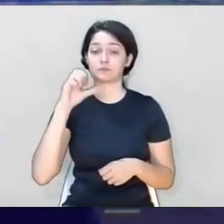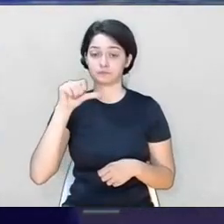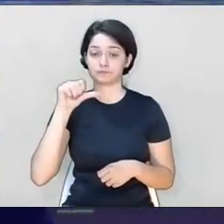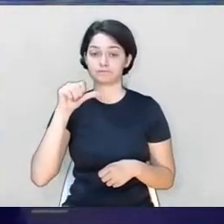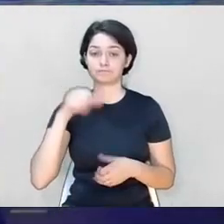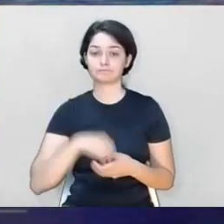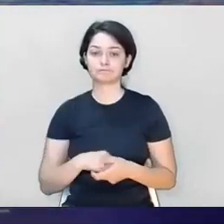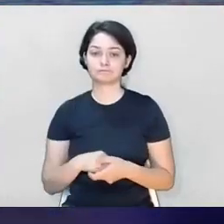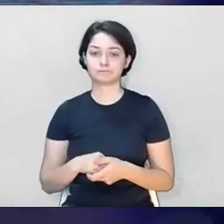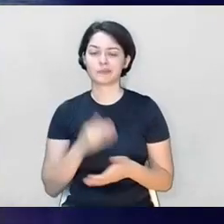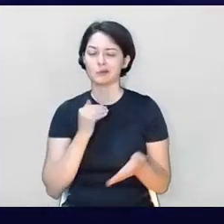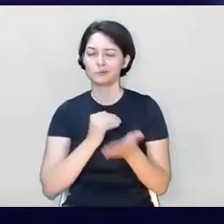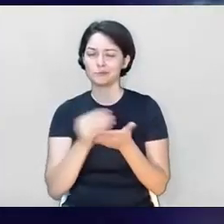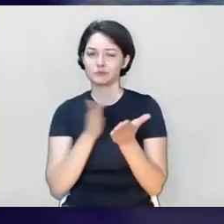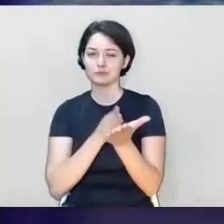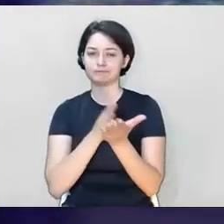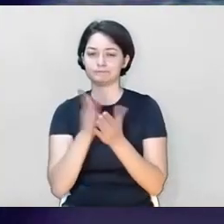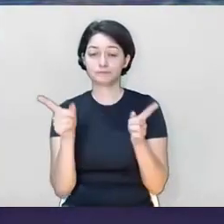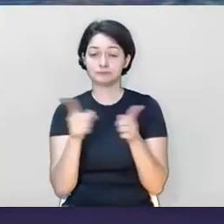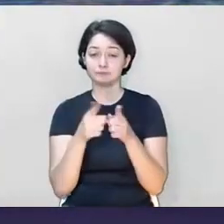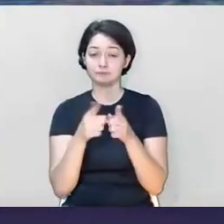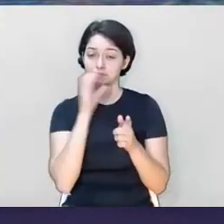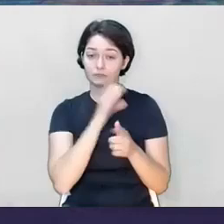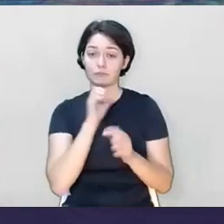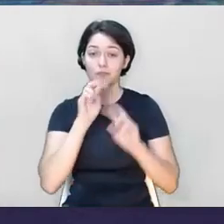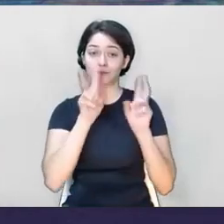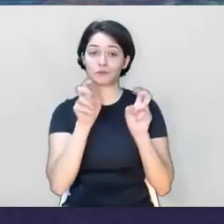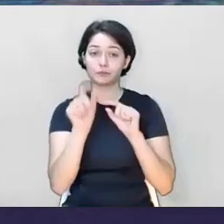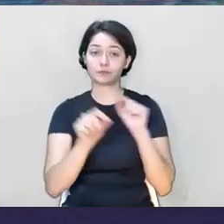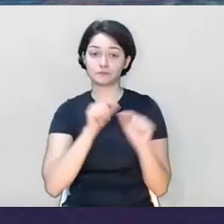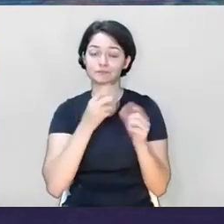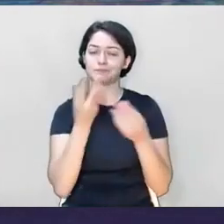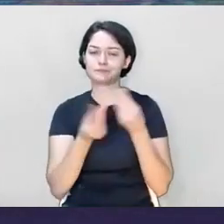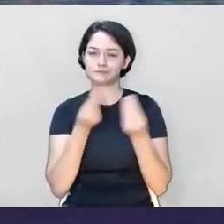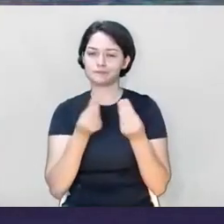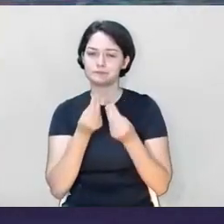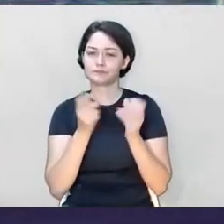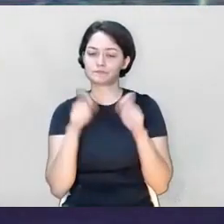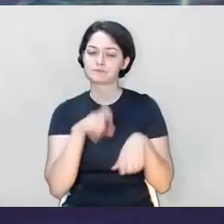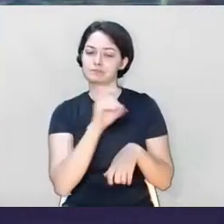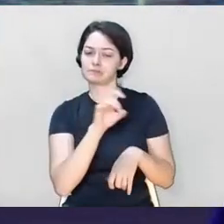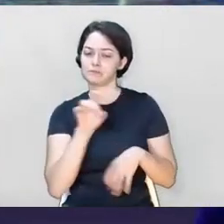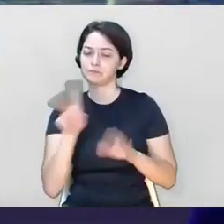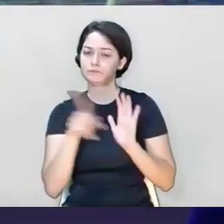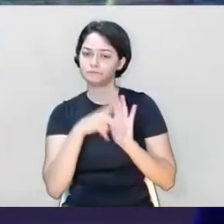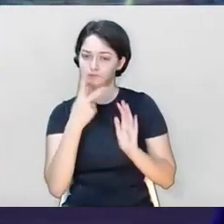bit. And we're going to follow his financial journey very quickly. And we're going to